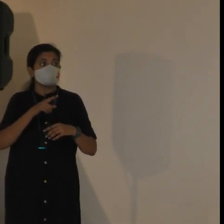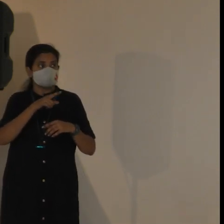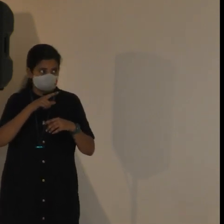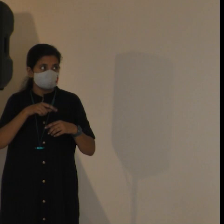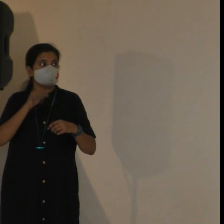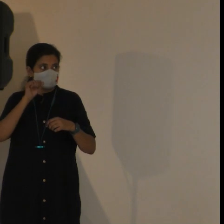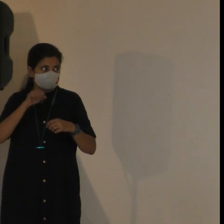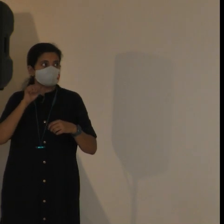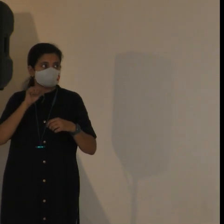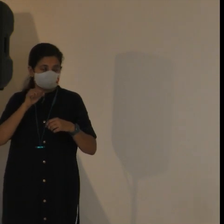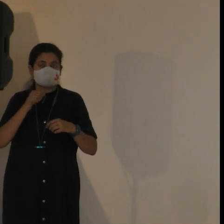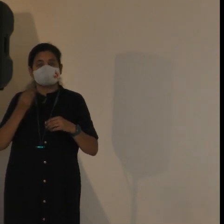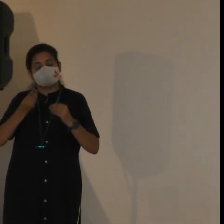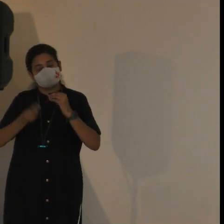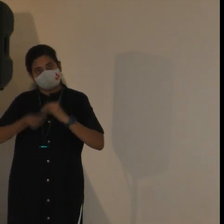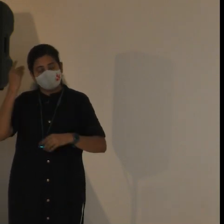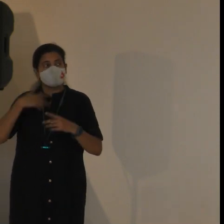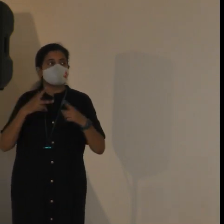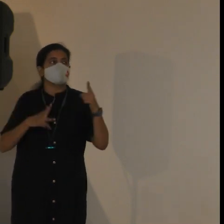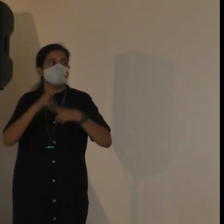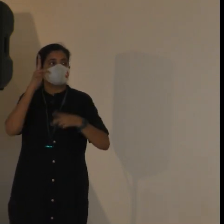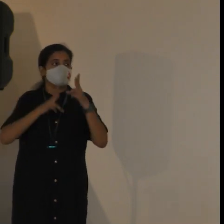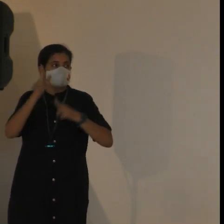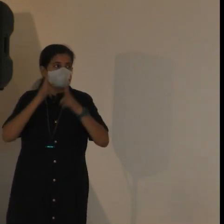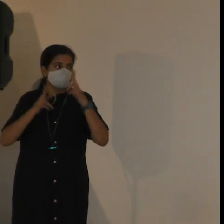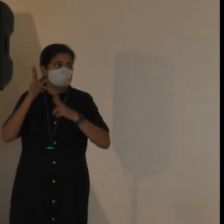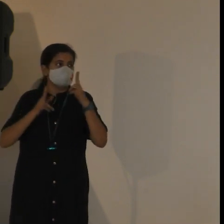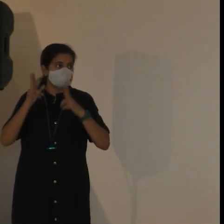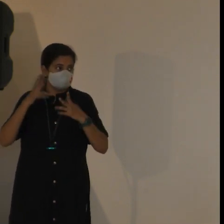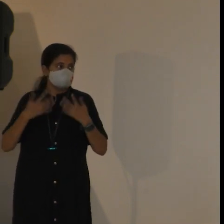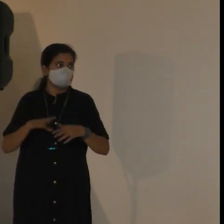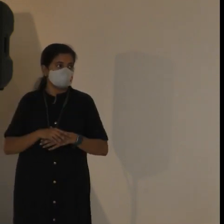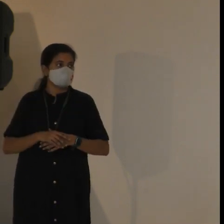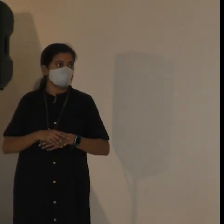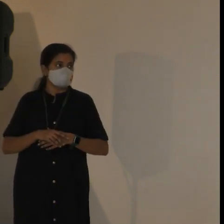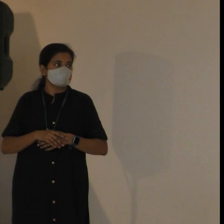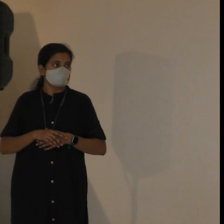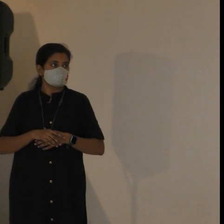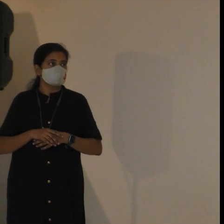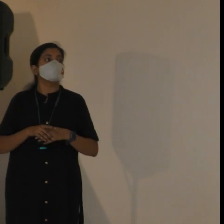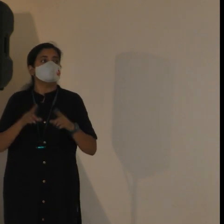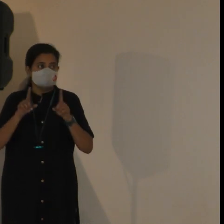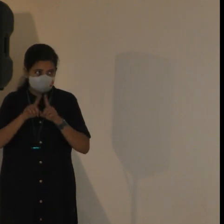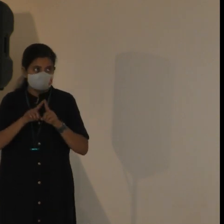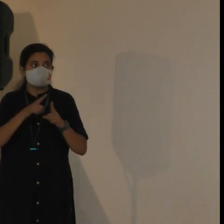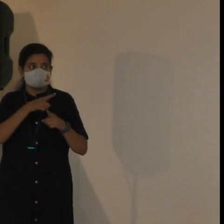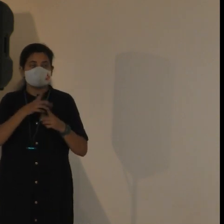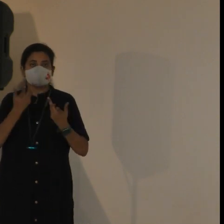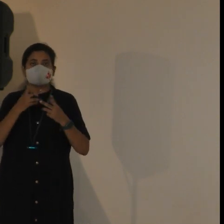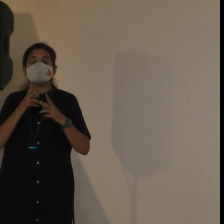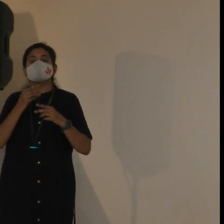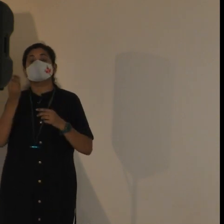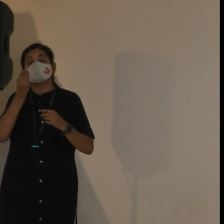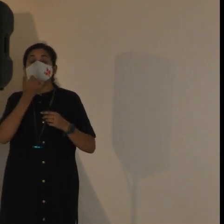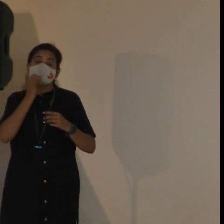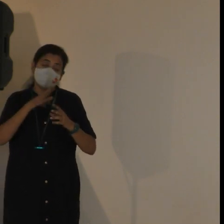Oh, yeah. I can make a film out of just the rejected material. That itself is a fun archives, what makes the cut and